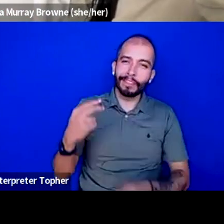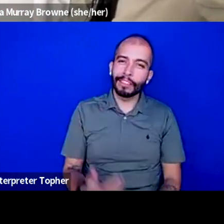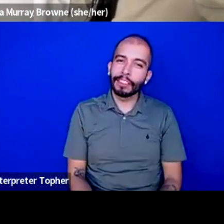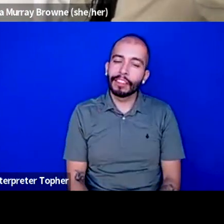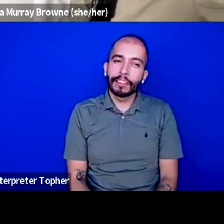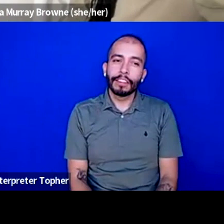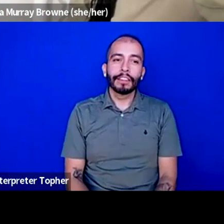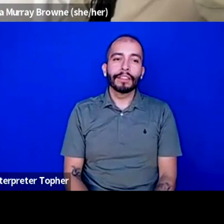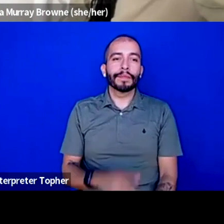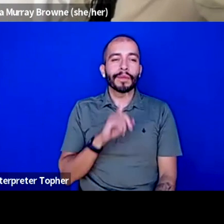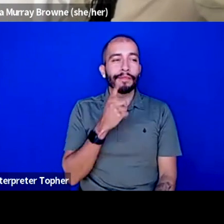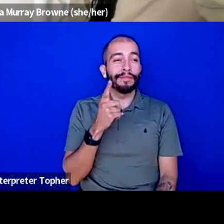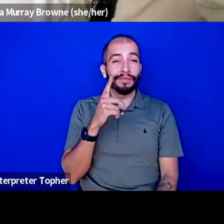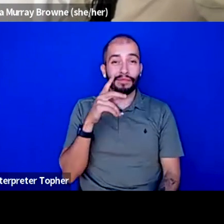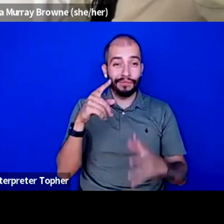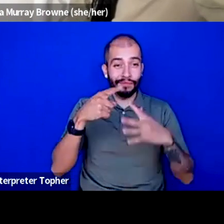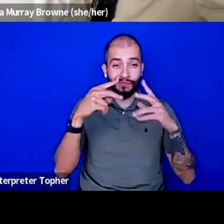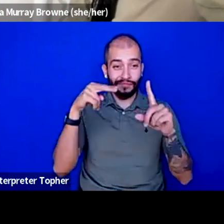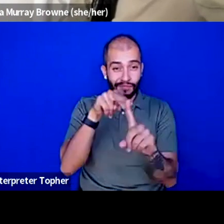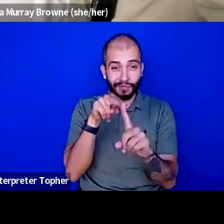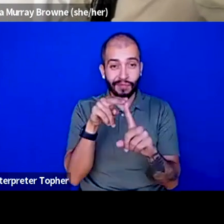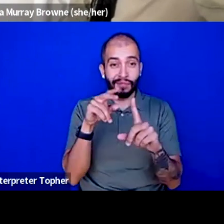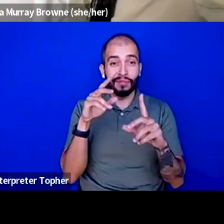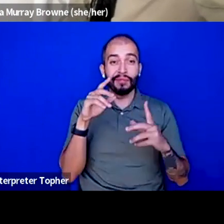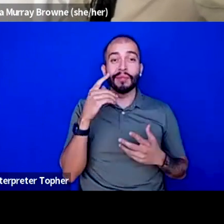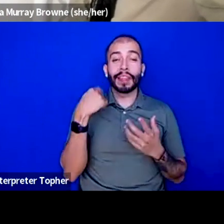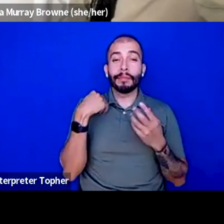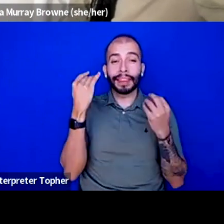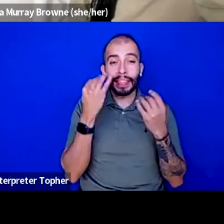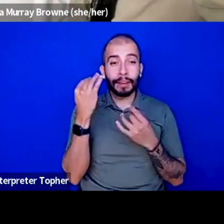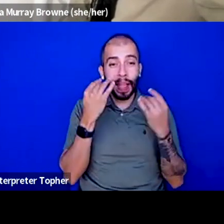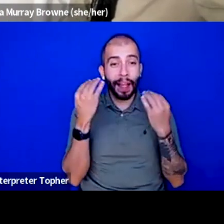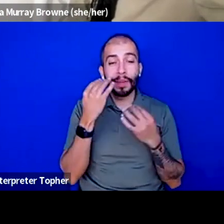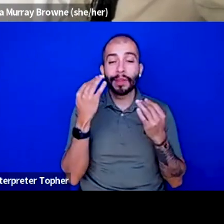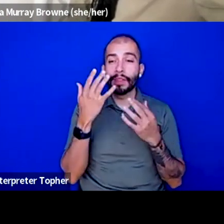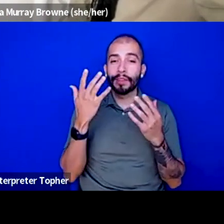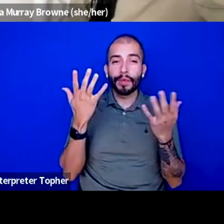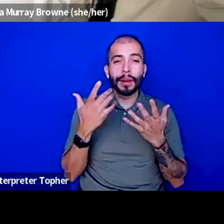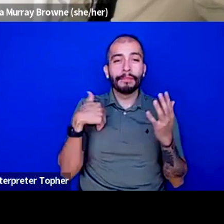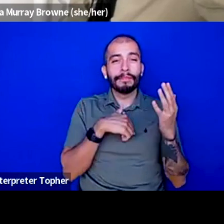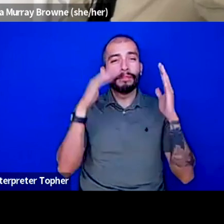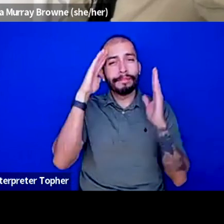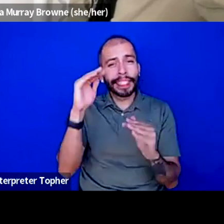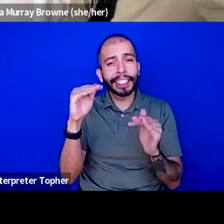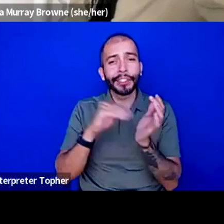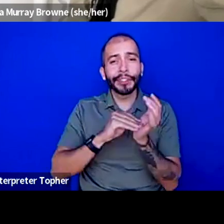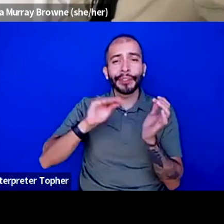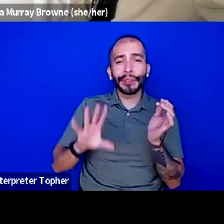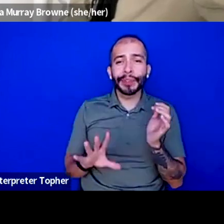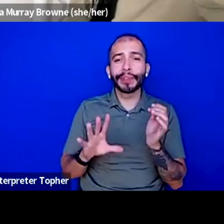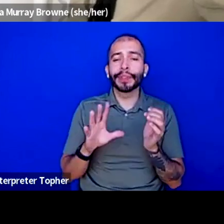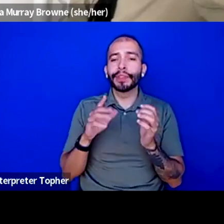like what we expect students to do to get access in a classroom, which in and of itself is extremely